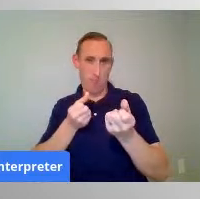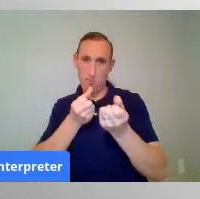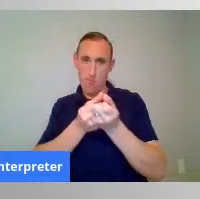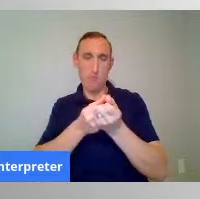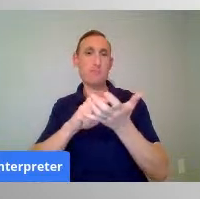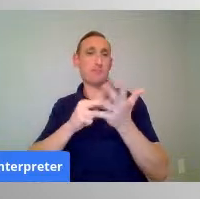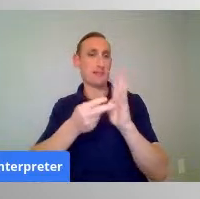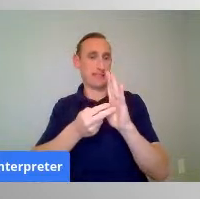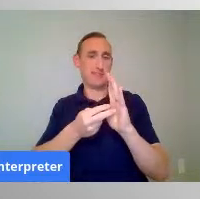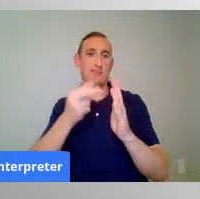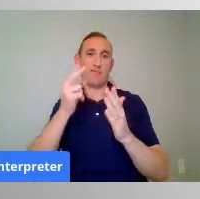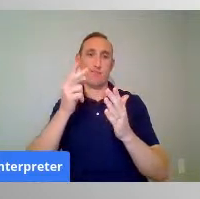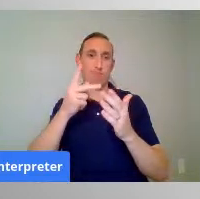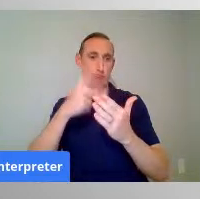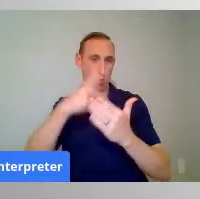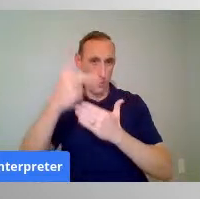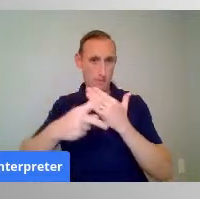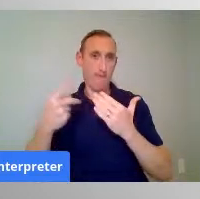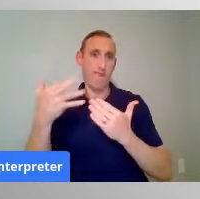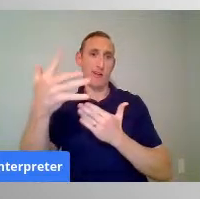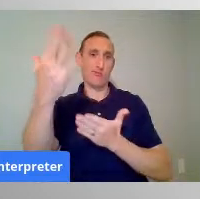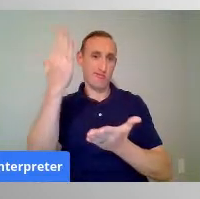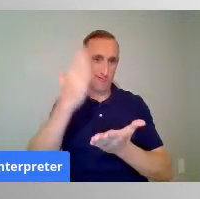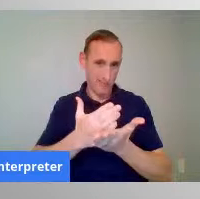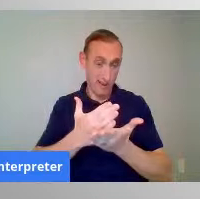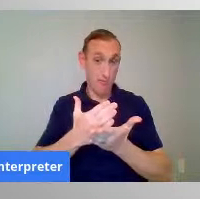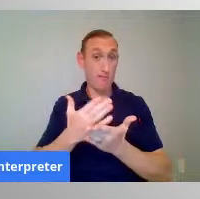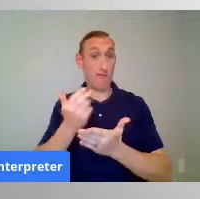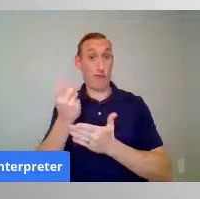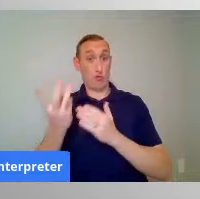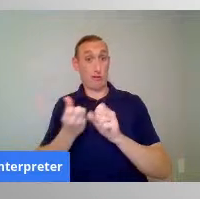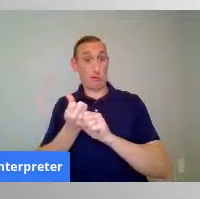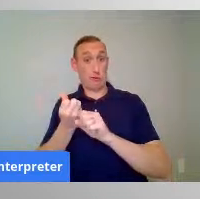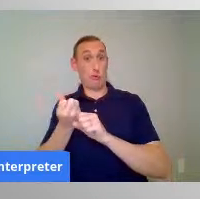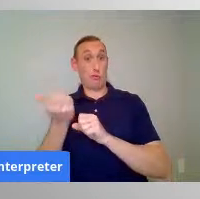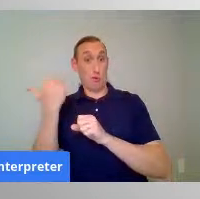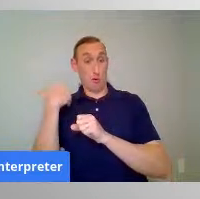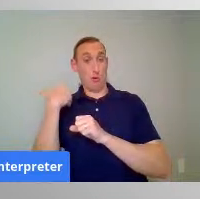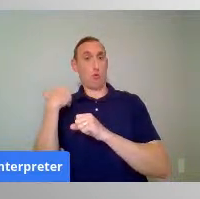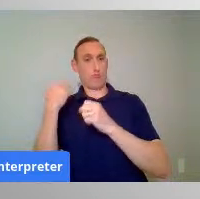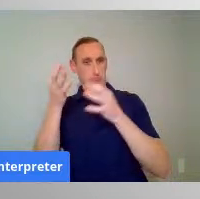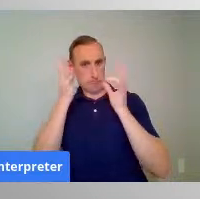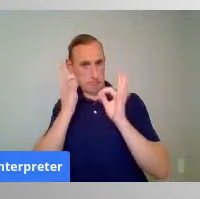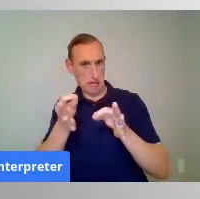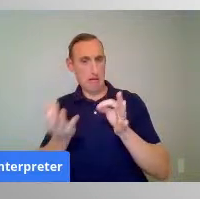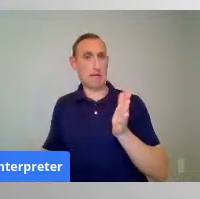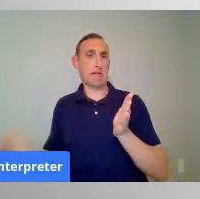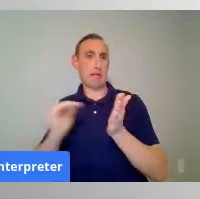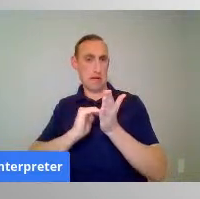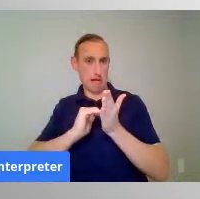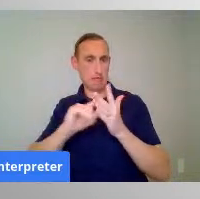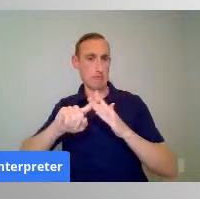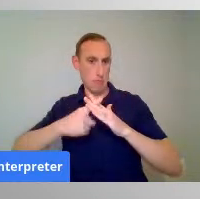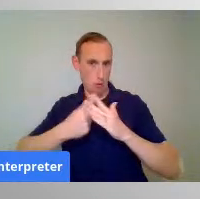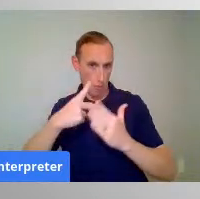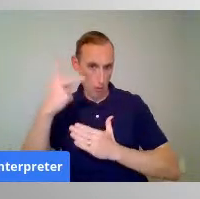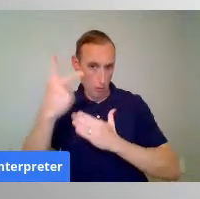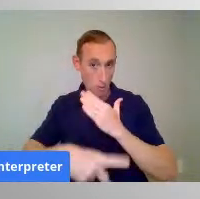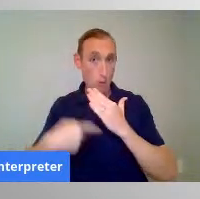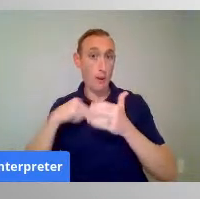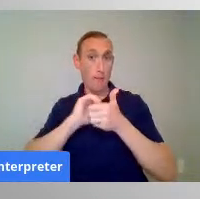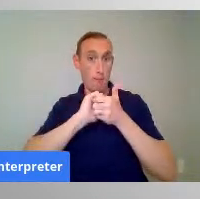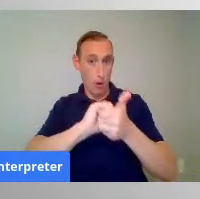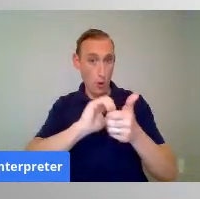voted to bring it back a couple of years ago. We've partnered with the staff at Cedar Shoals High School. We're very thrilled with